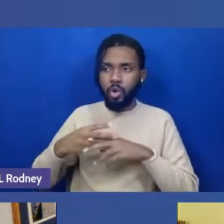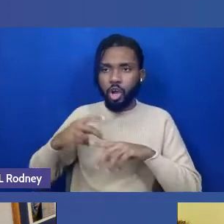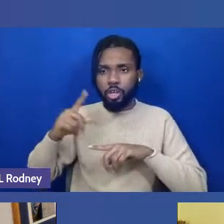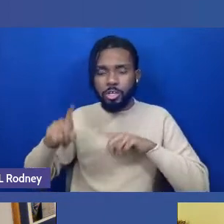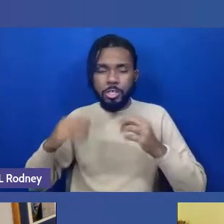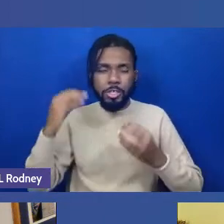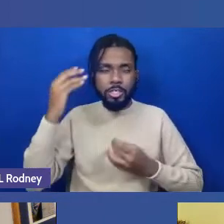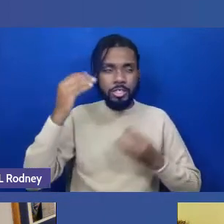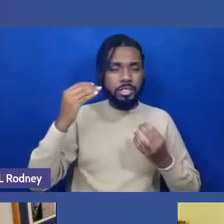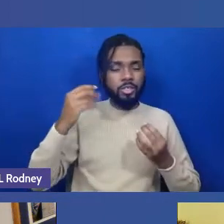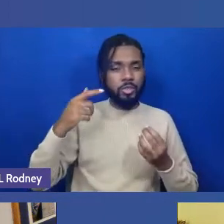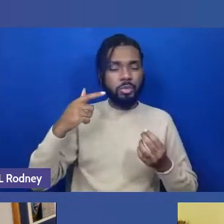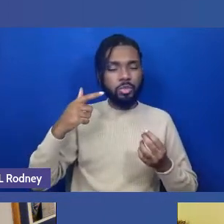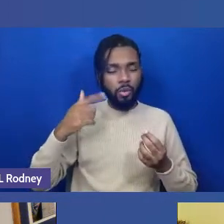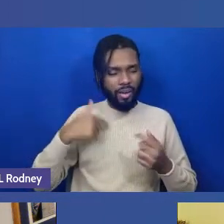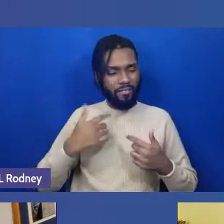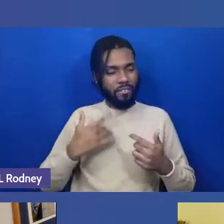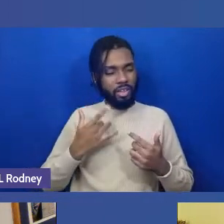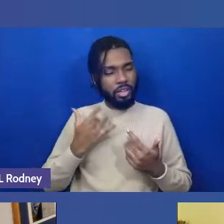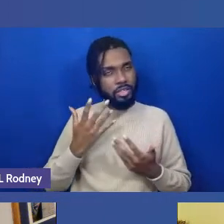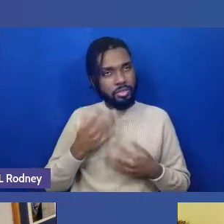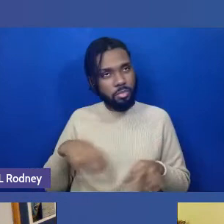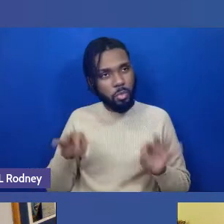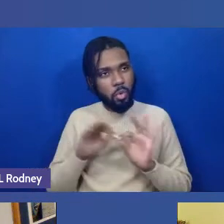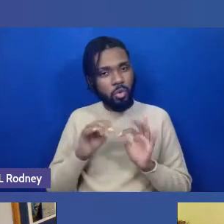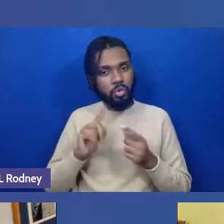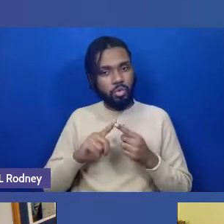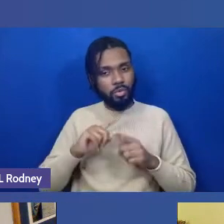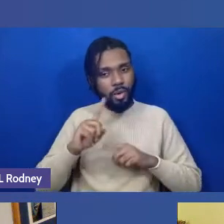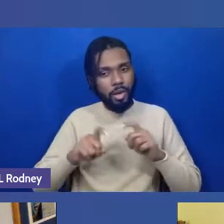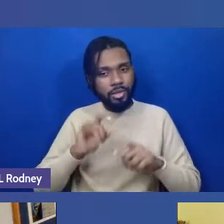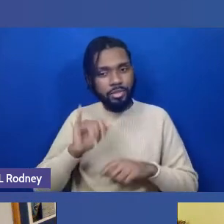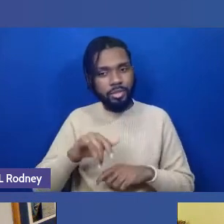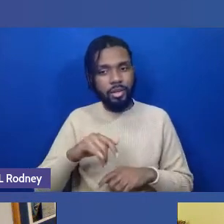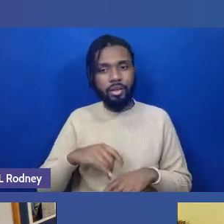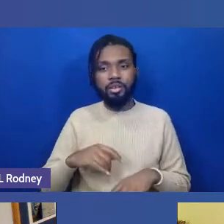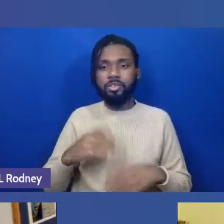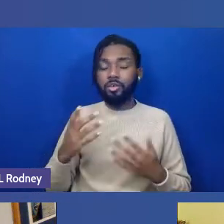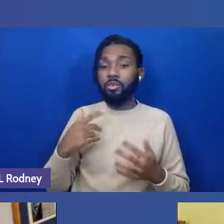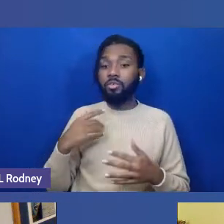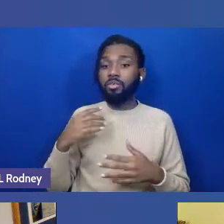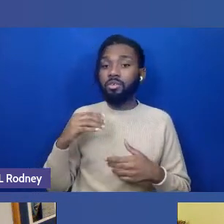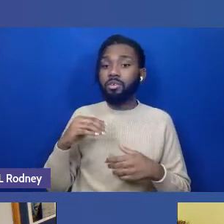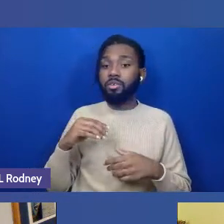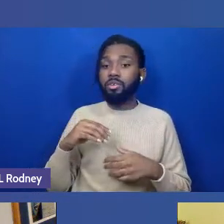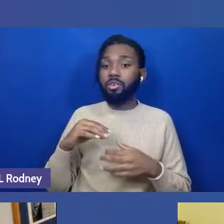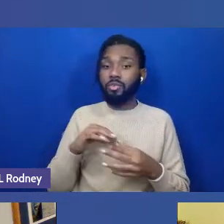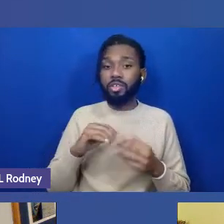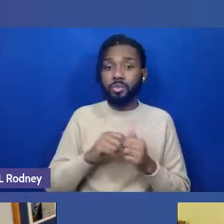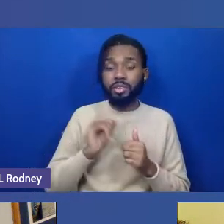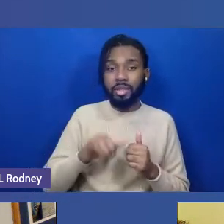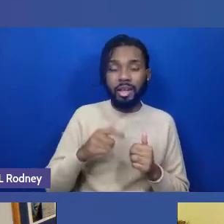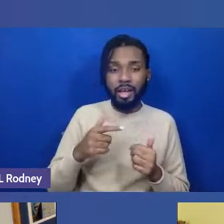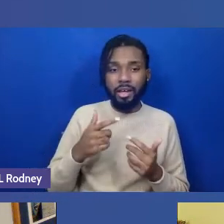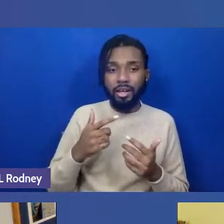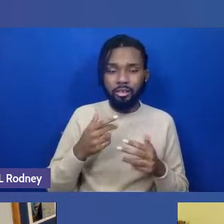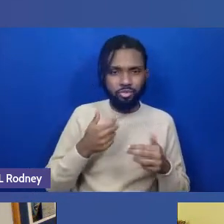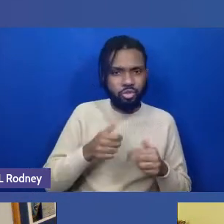it to ask those questions. And so in relationship to that, also trying to keep it short, but really failing, Ronnie, sorry.